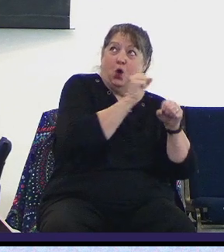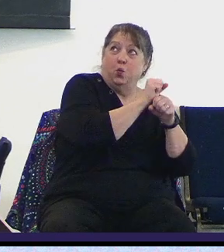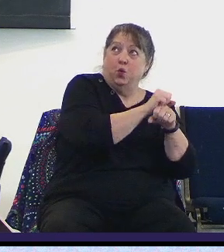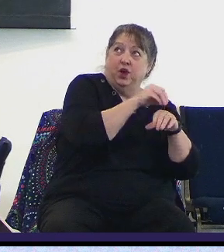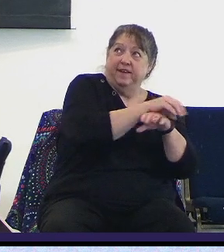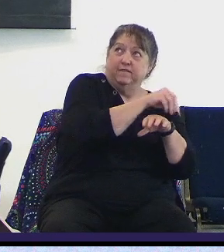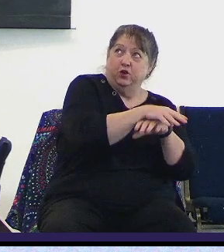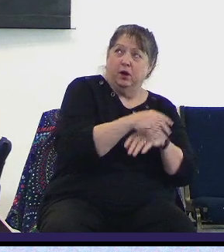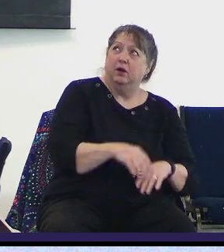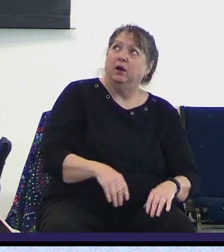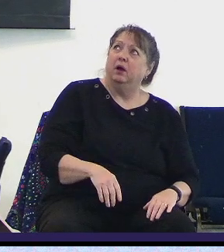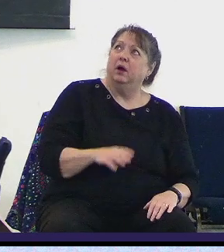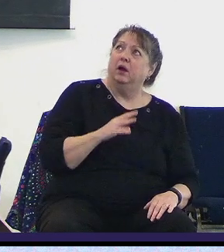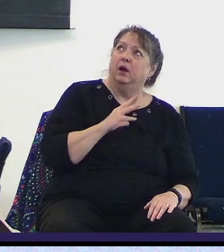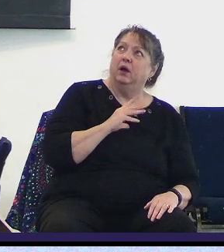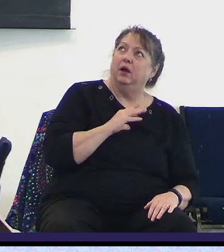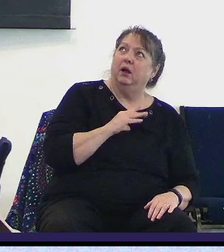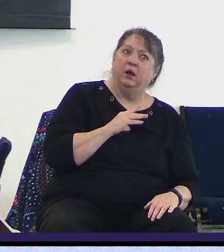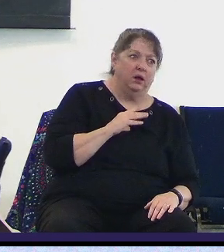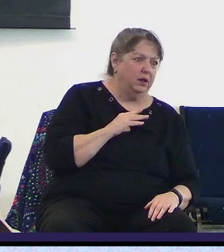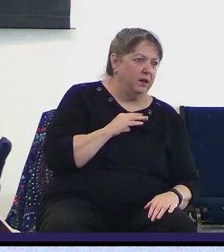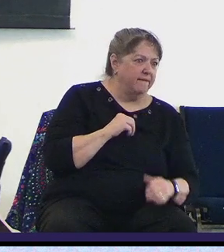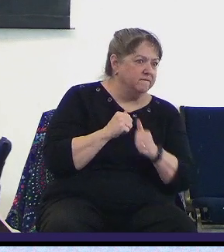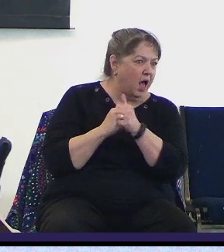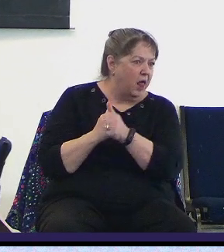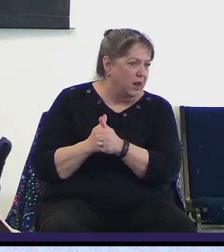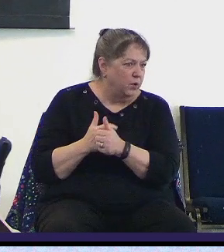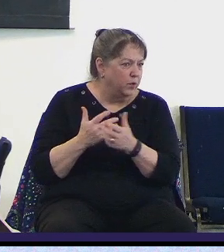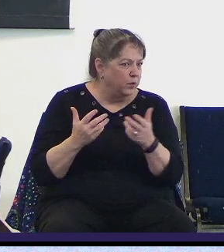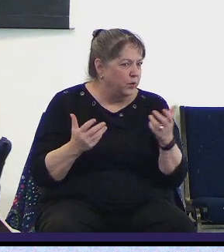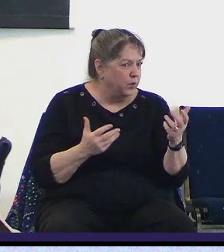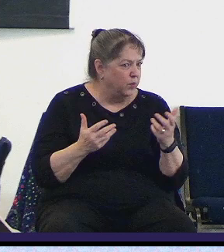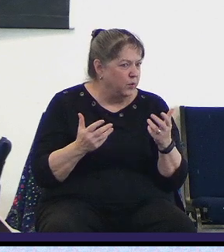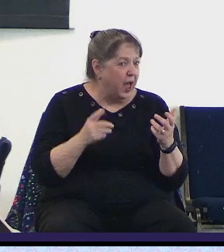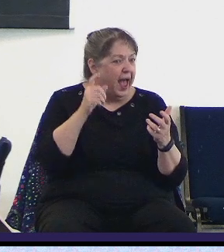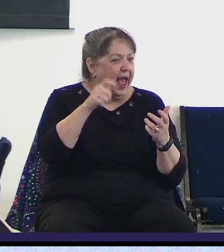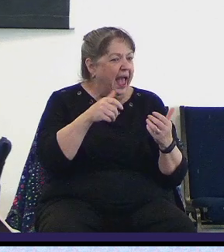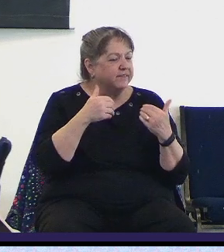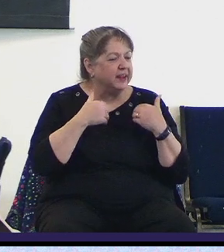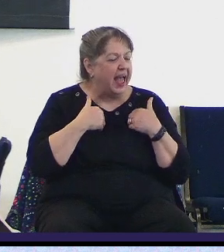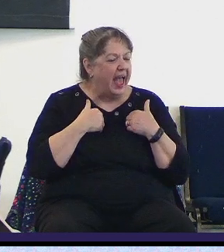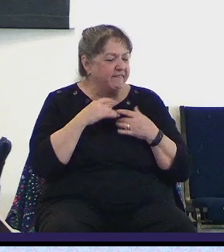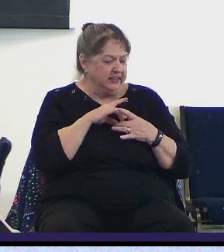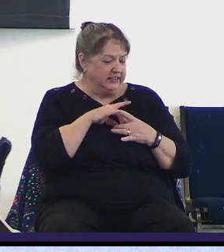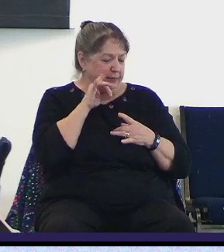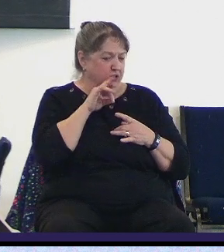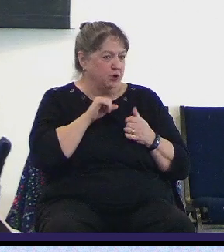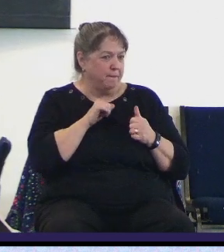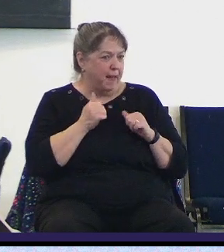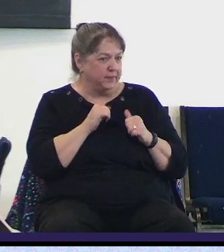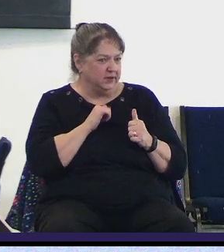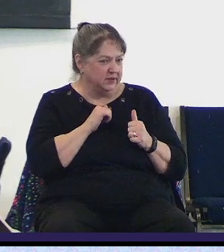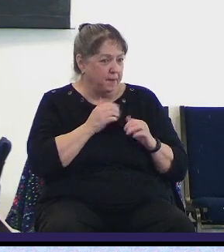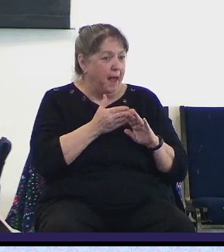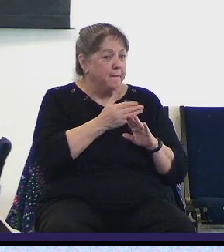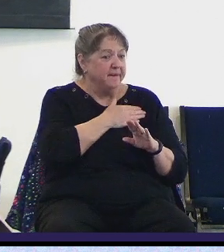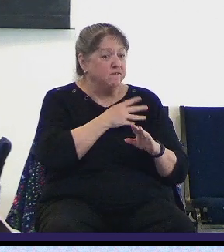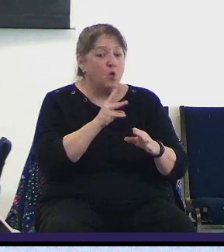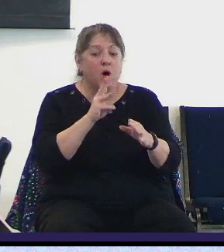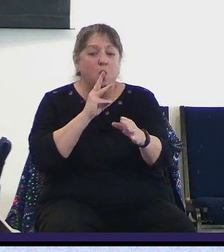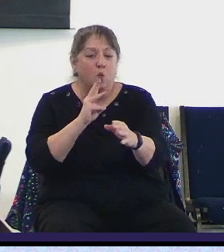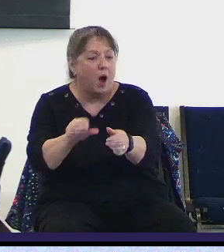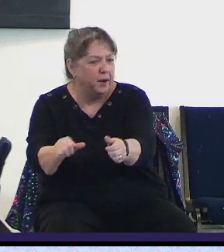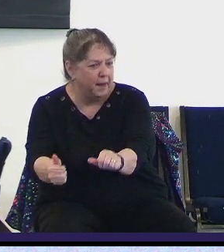man. There's got to be a spiritual baptism before a physical baptism. In other words, there has to be